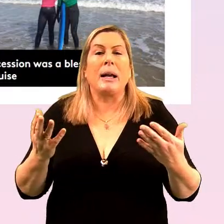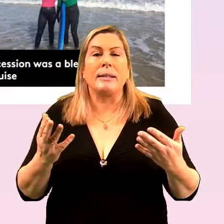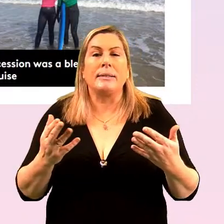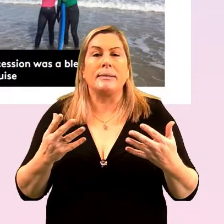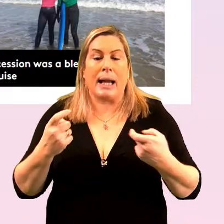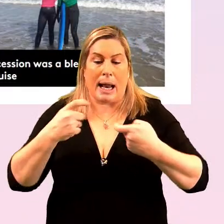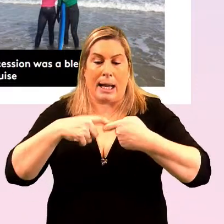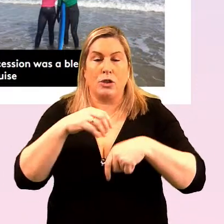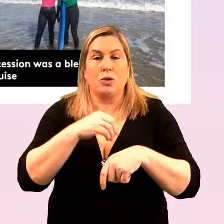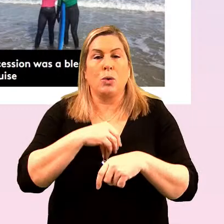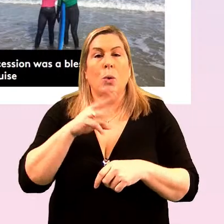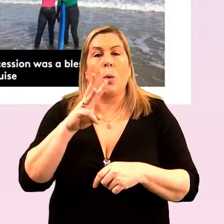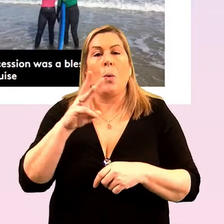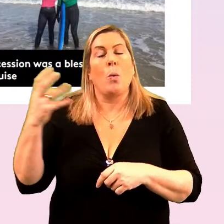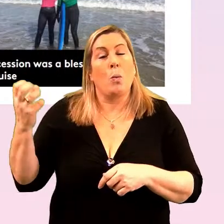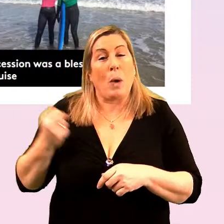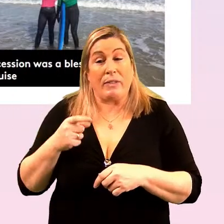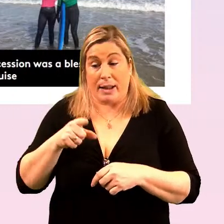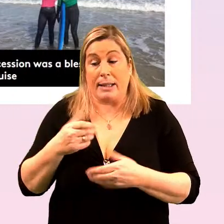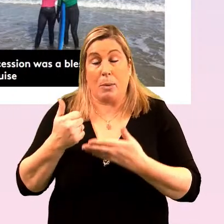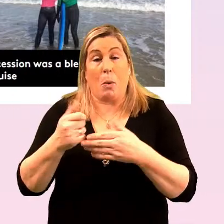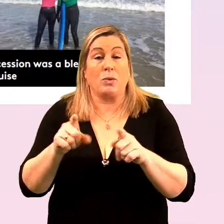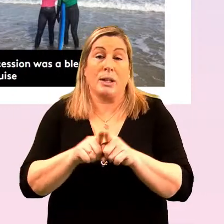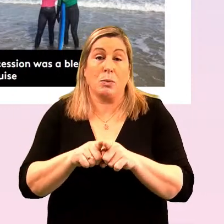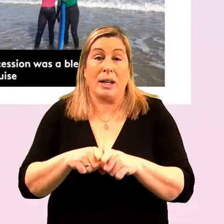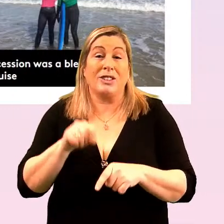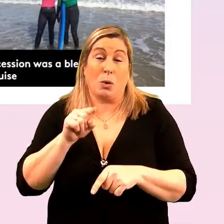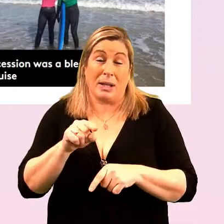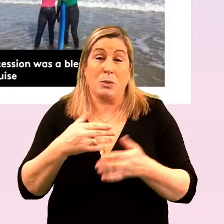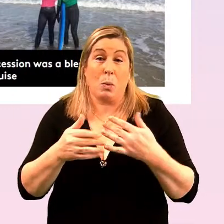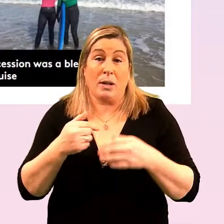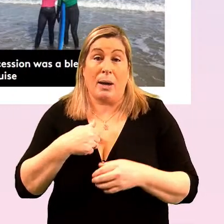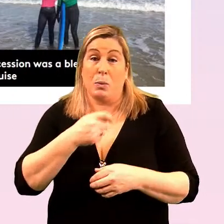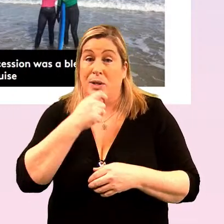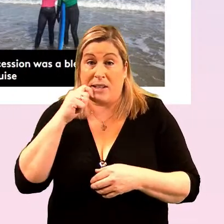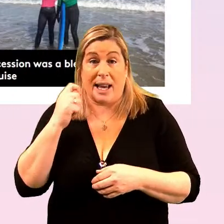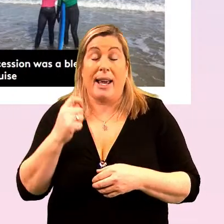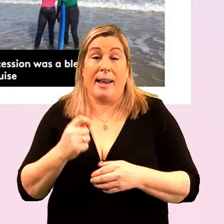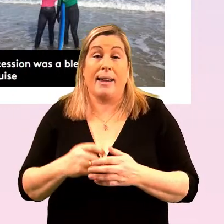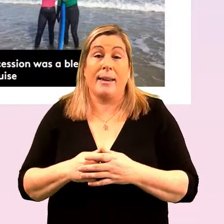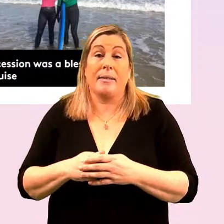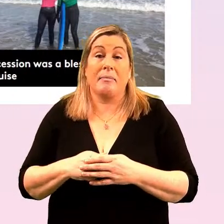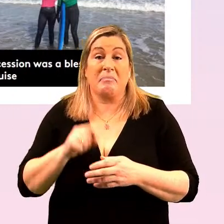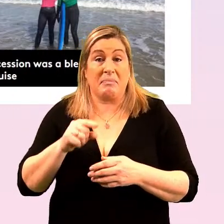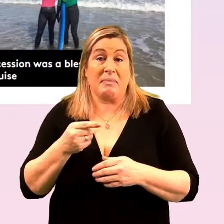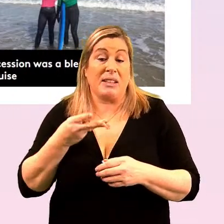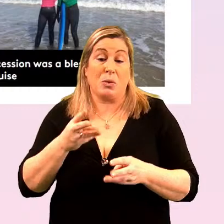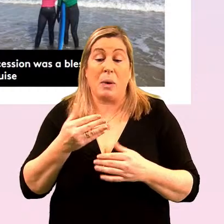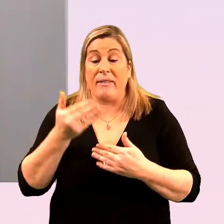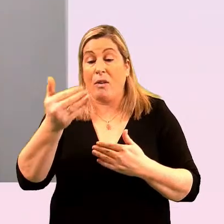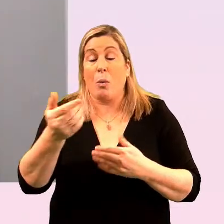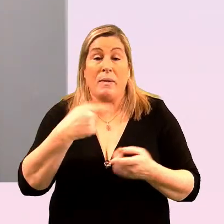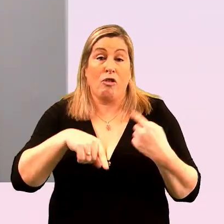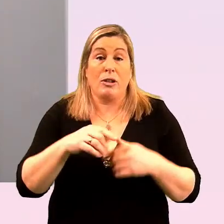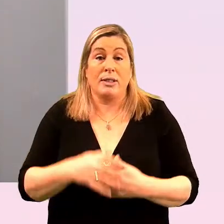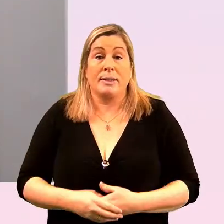links to welfare, that's also supported. So that's probably what I would say is the way forward for us.